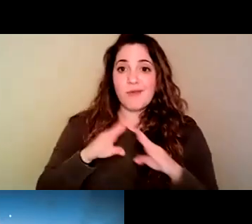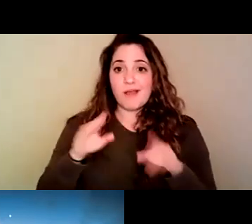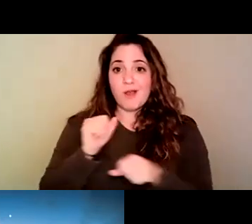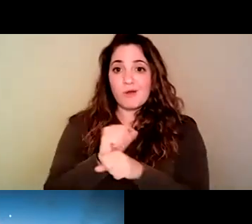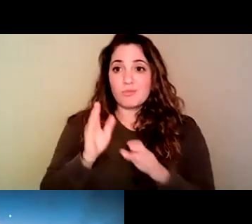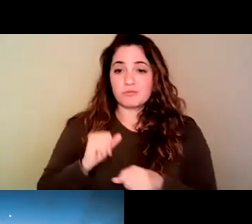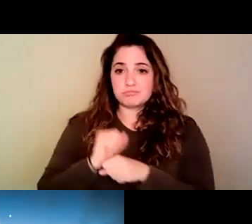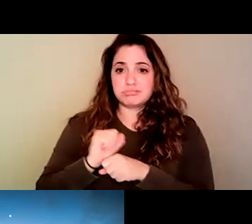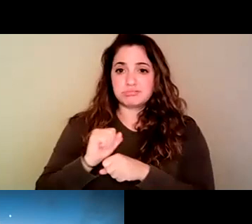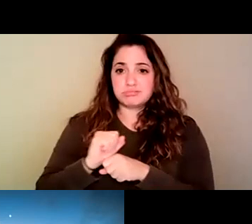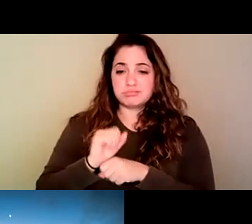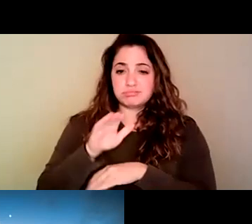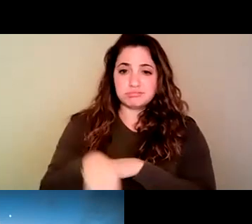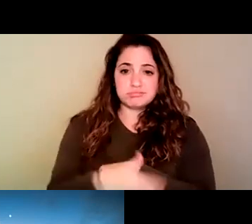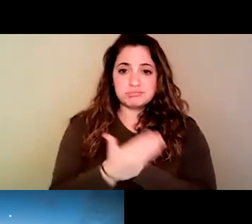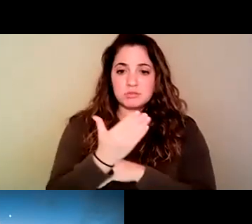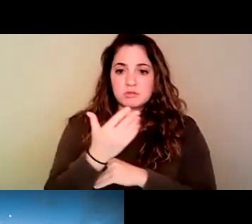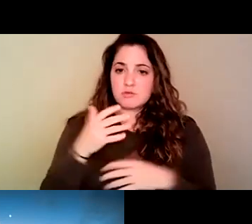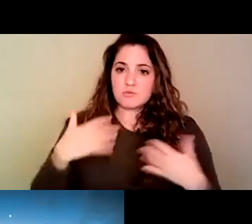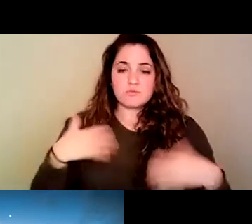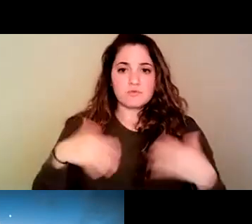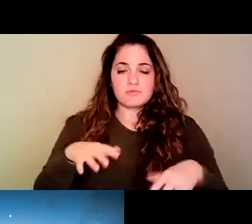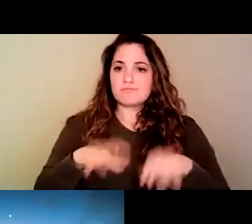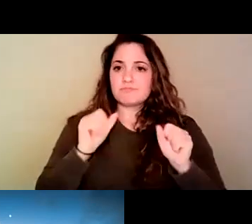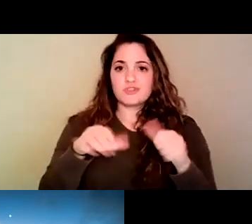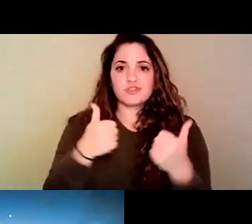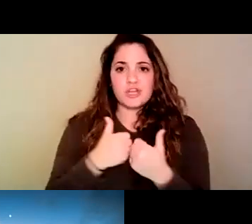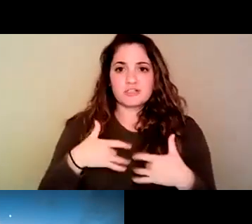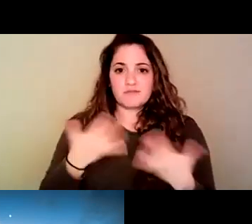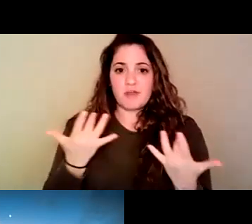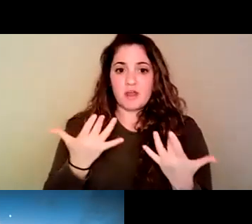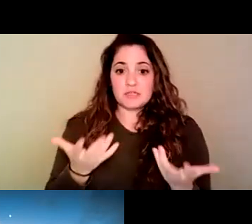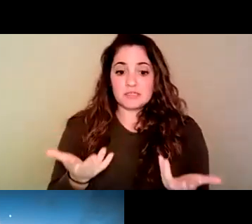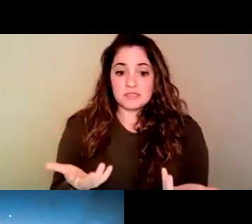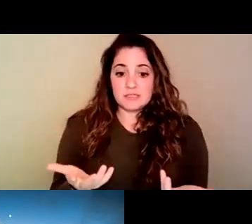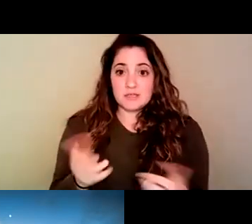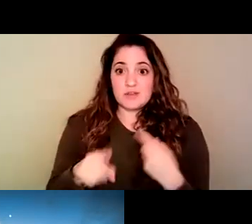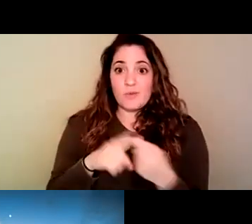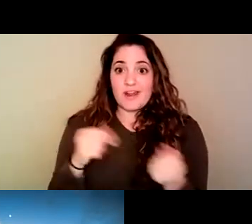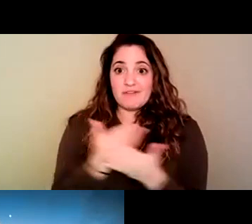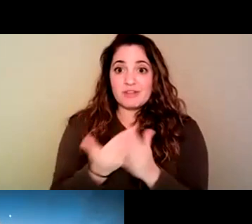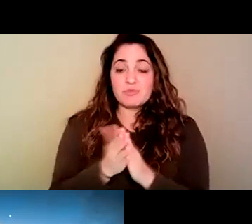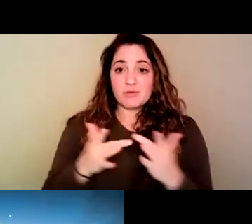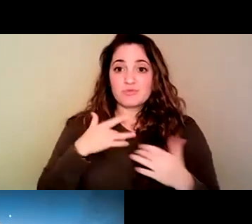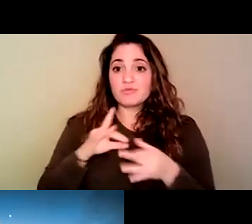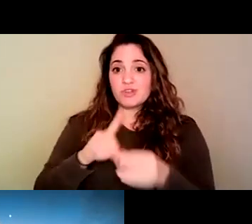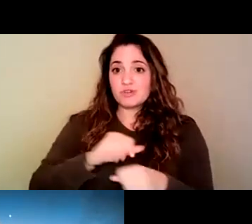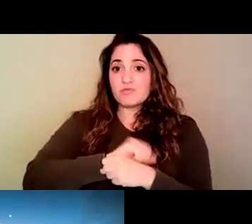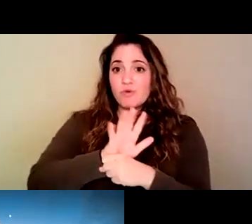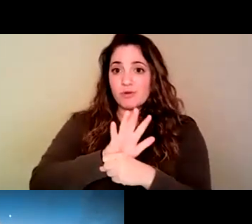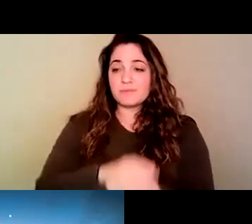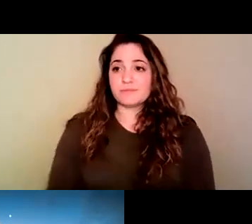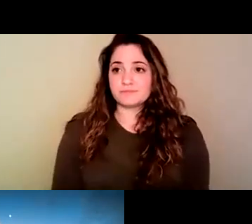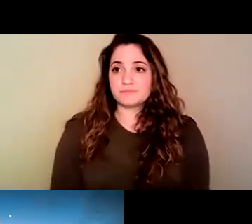event, it became a very challenging event in the face of what was concerning about the coronavirus. So we